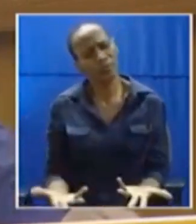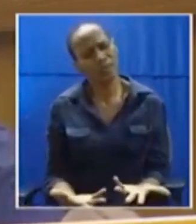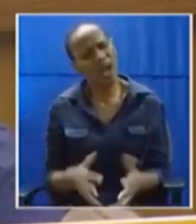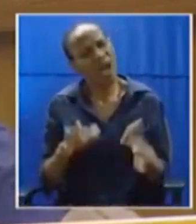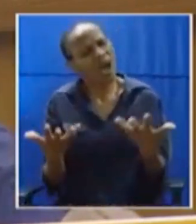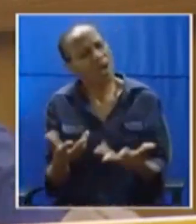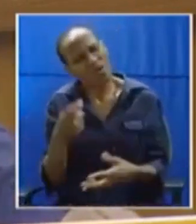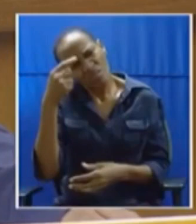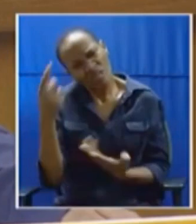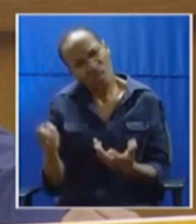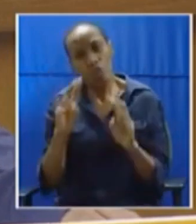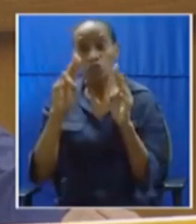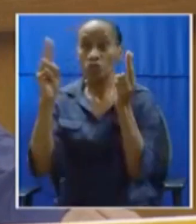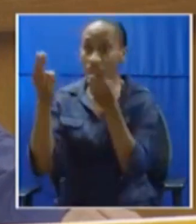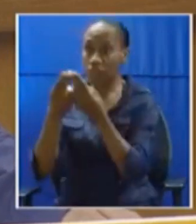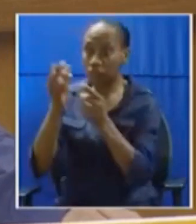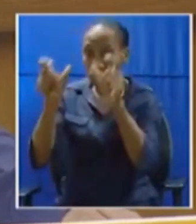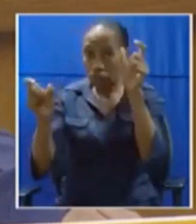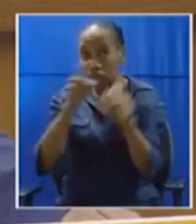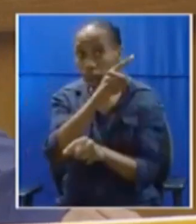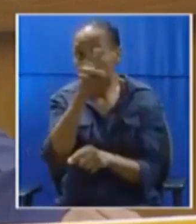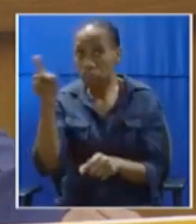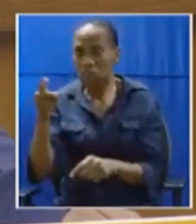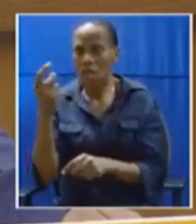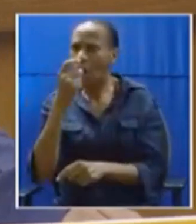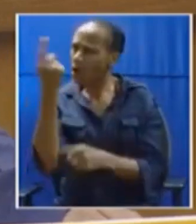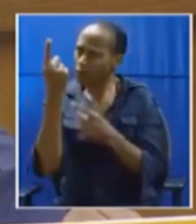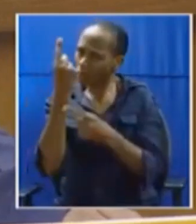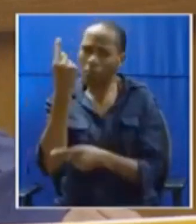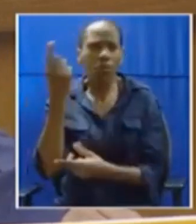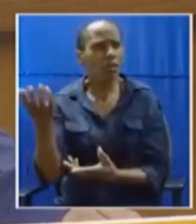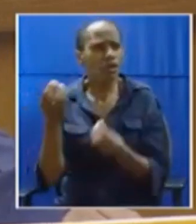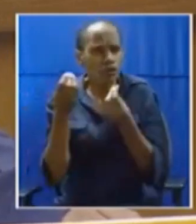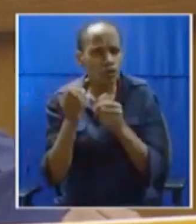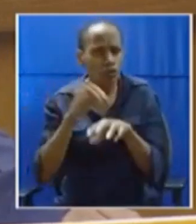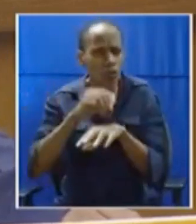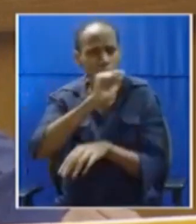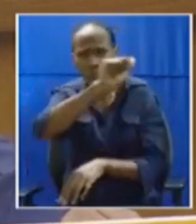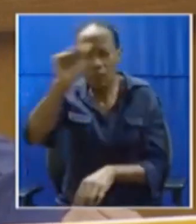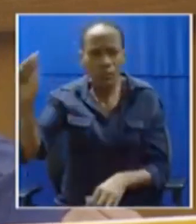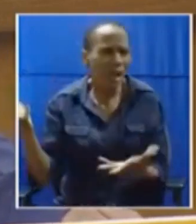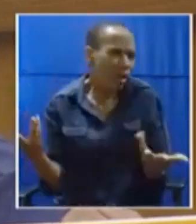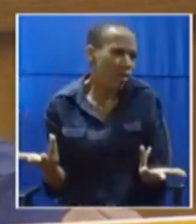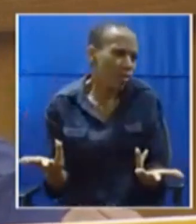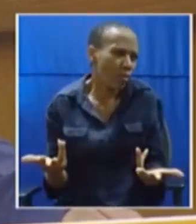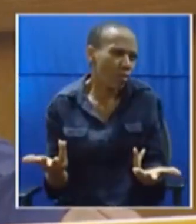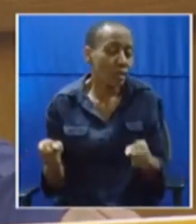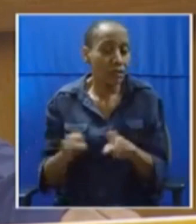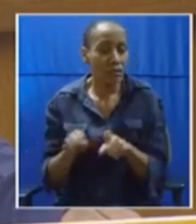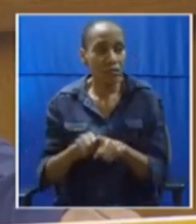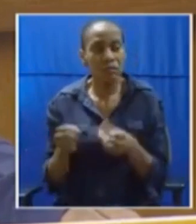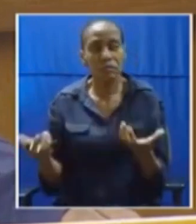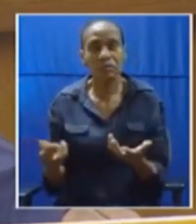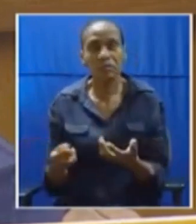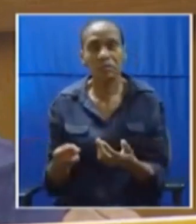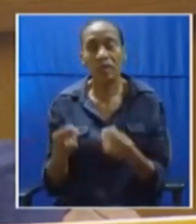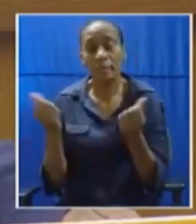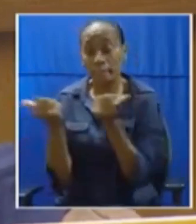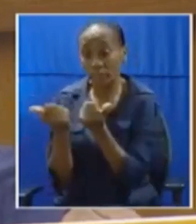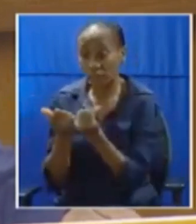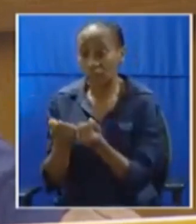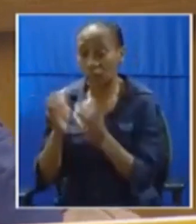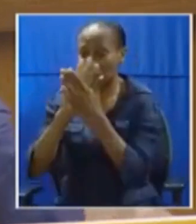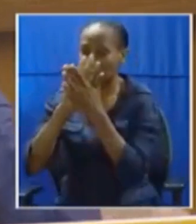students and universities by themselves to solve the problems, including government's failures in the NSFAS collapse